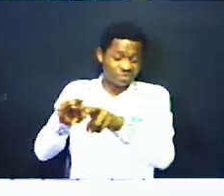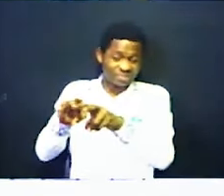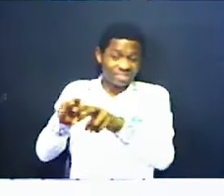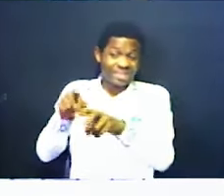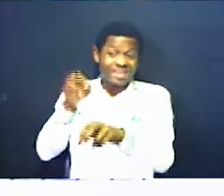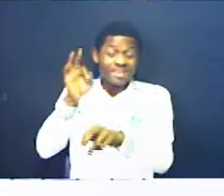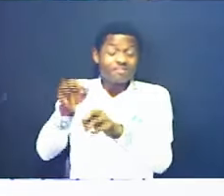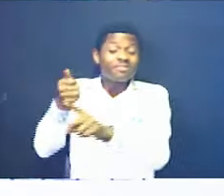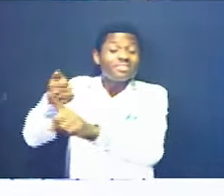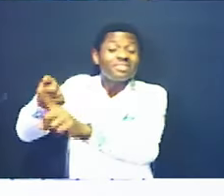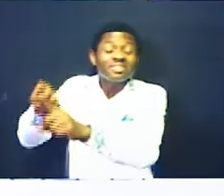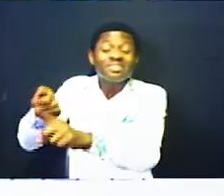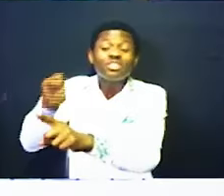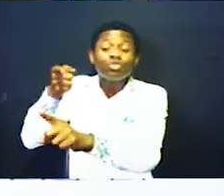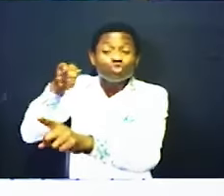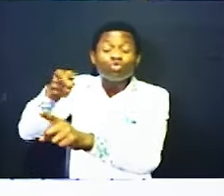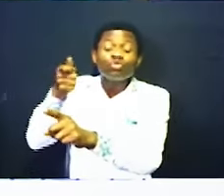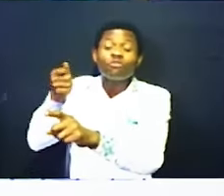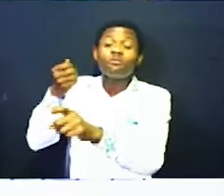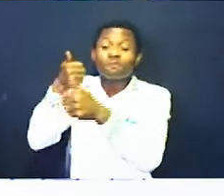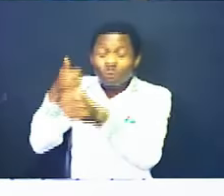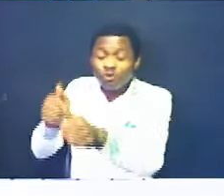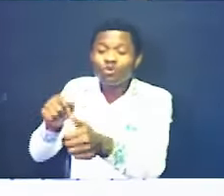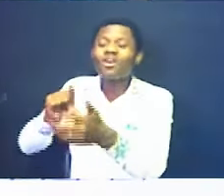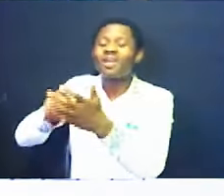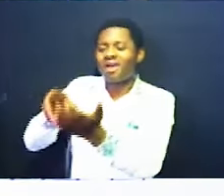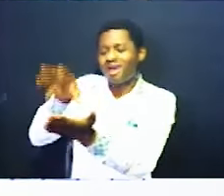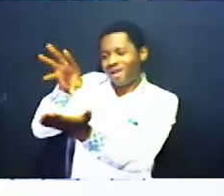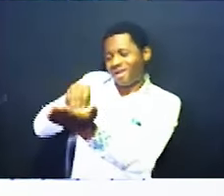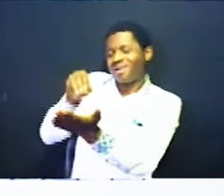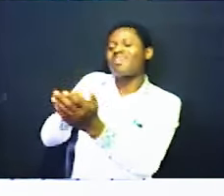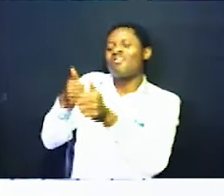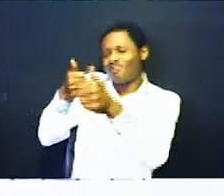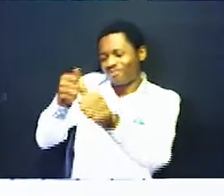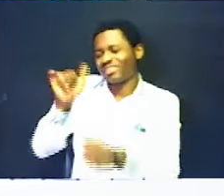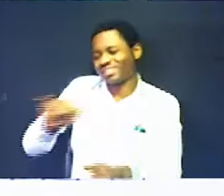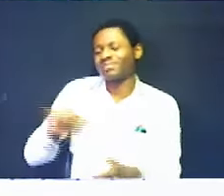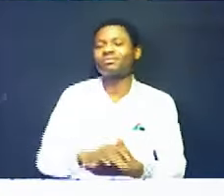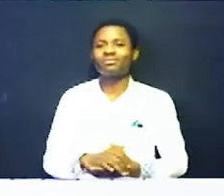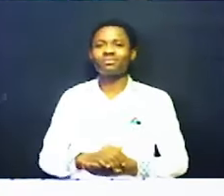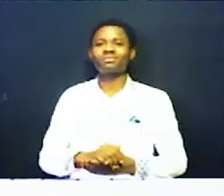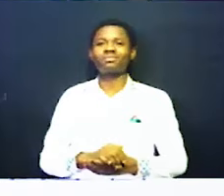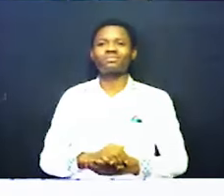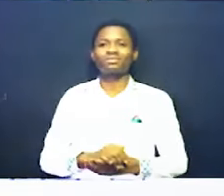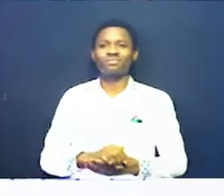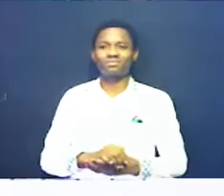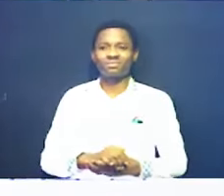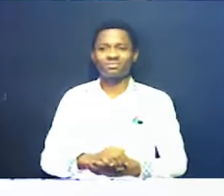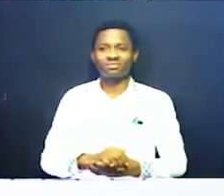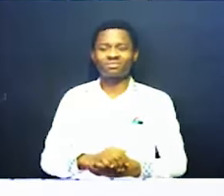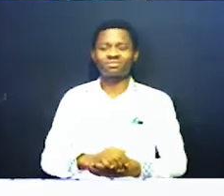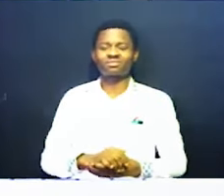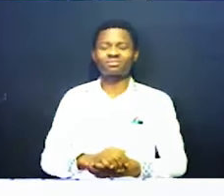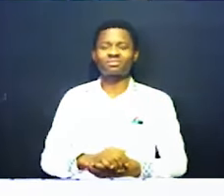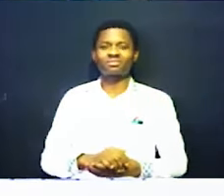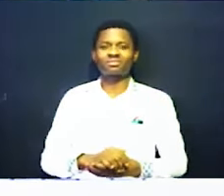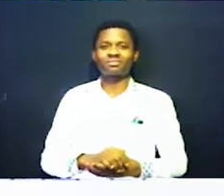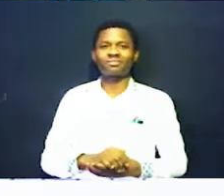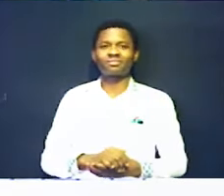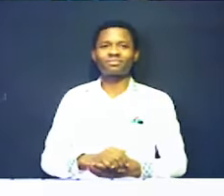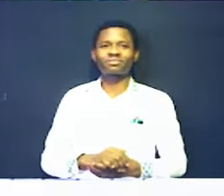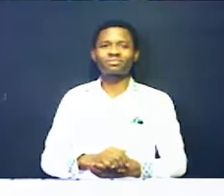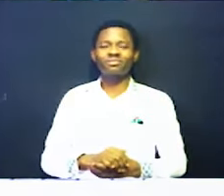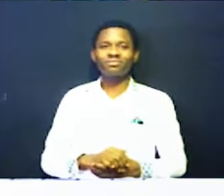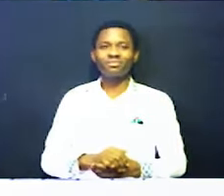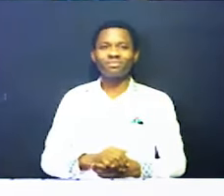is relationship. Why? Because they value authenticity before authority. E kwan